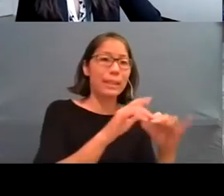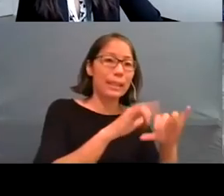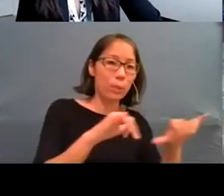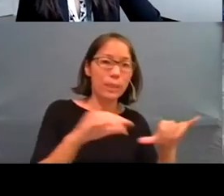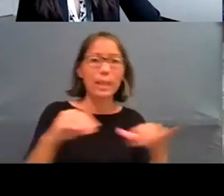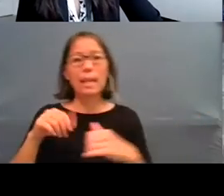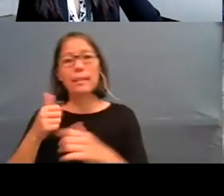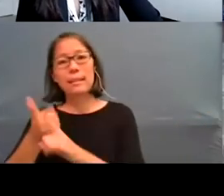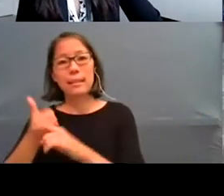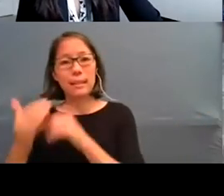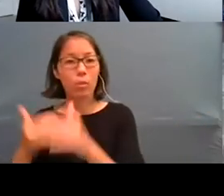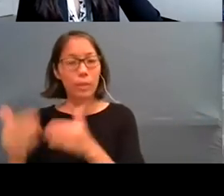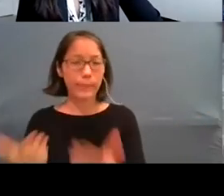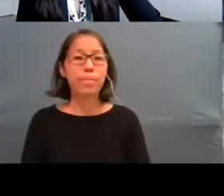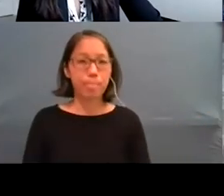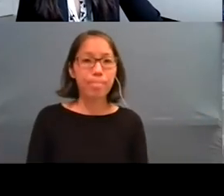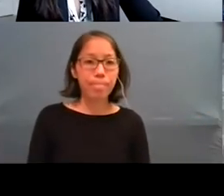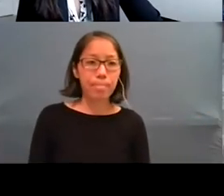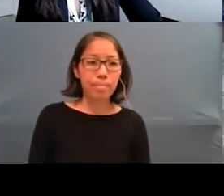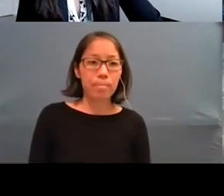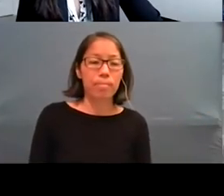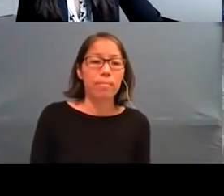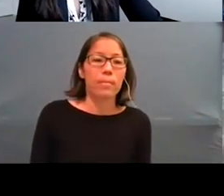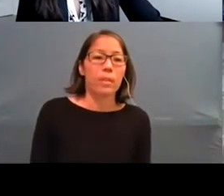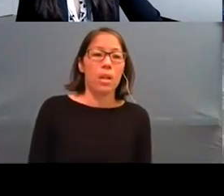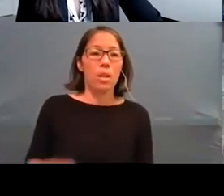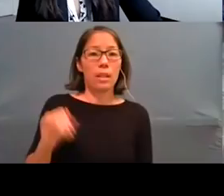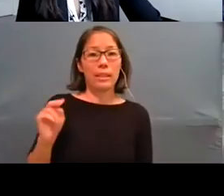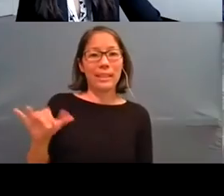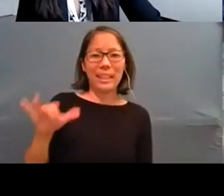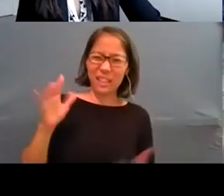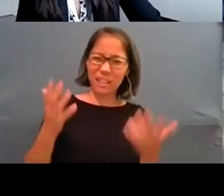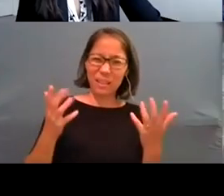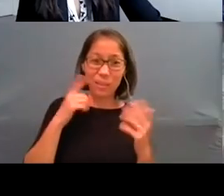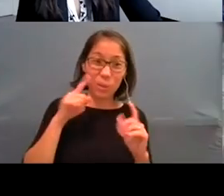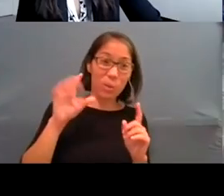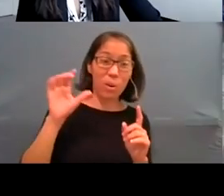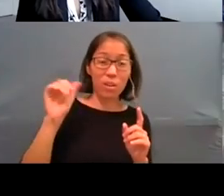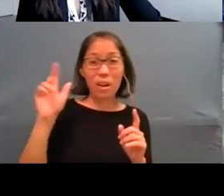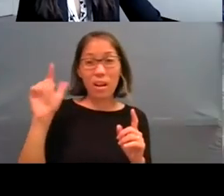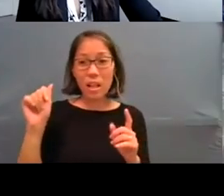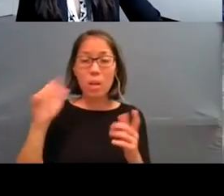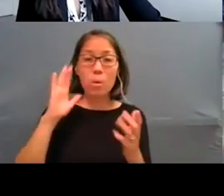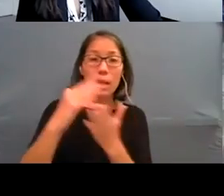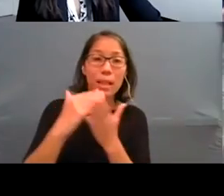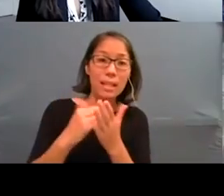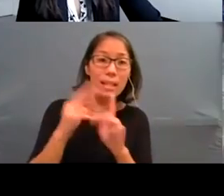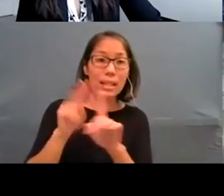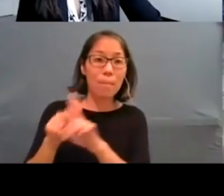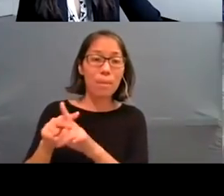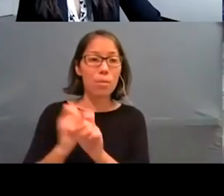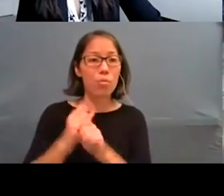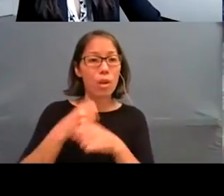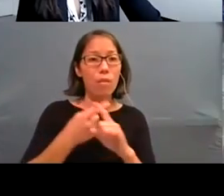Okay. Mandy, maybe for you or Carla, this is a question about, will the lessons and assignments be created by